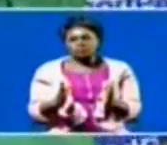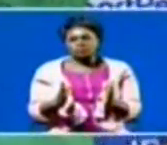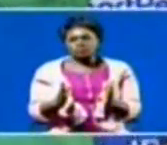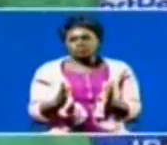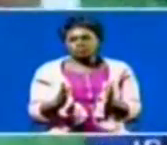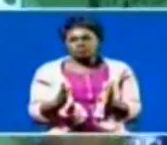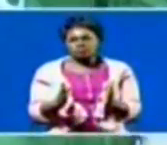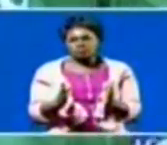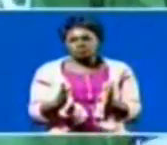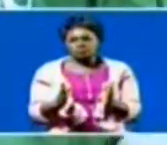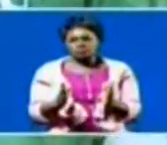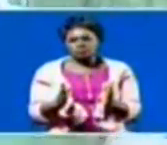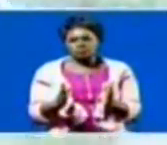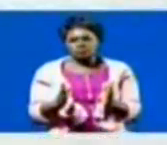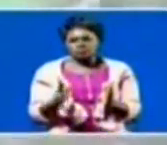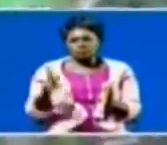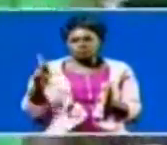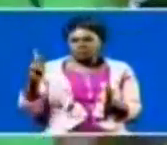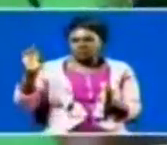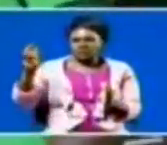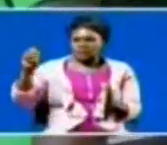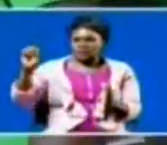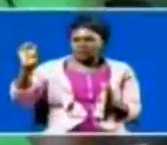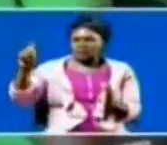Okay, Kenneth. Buguna.